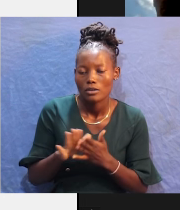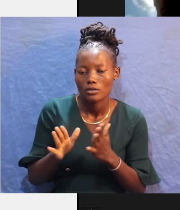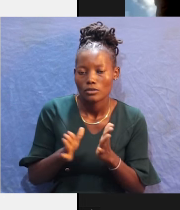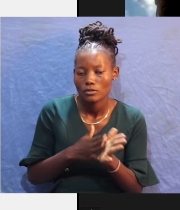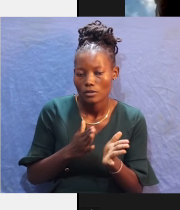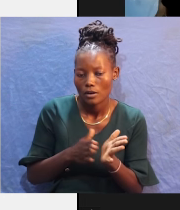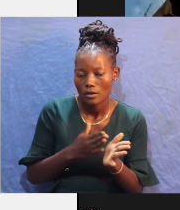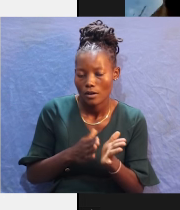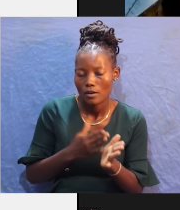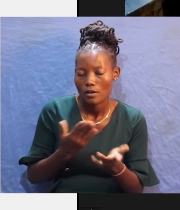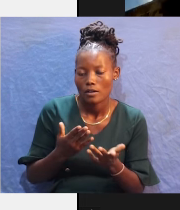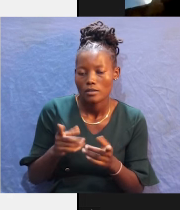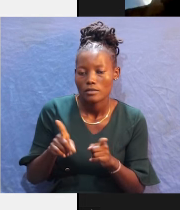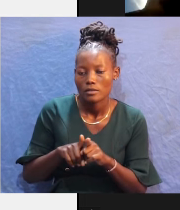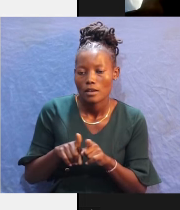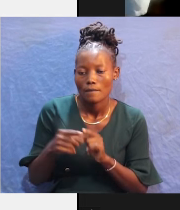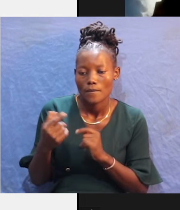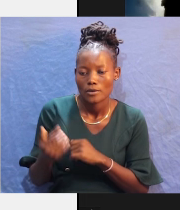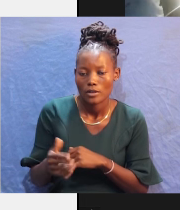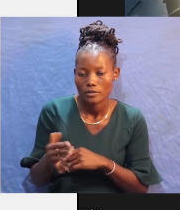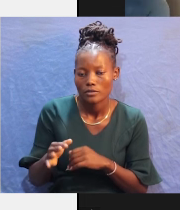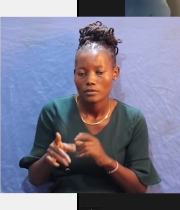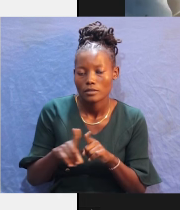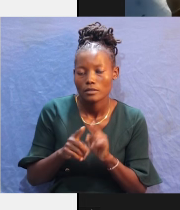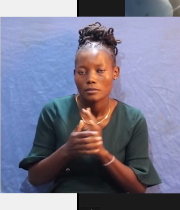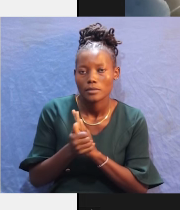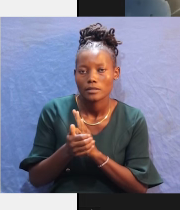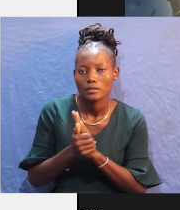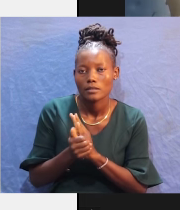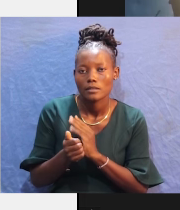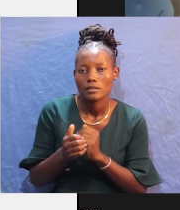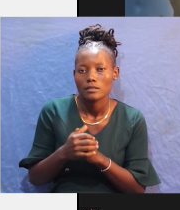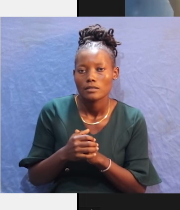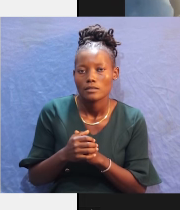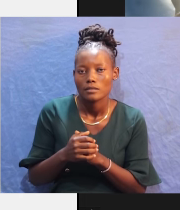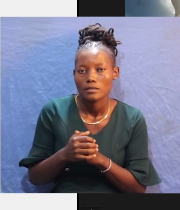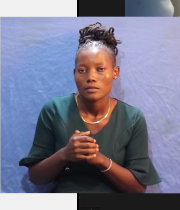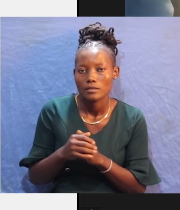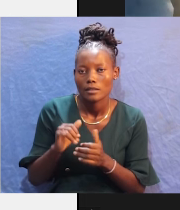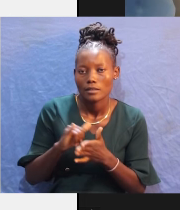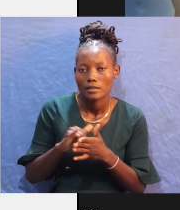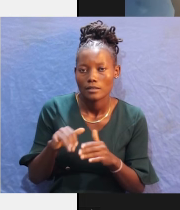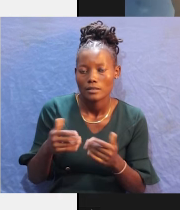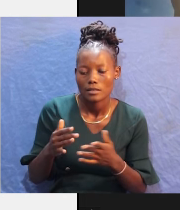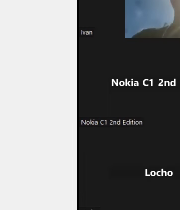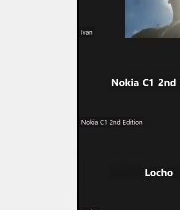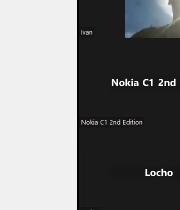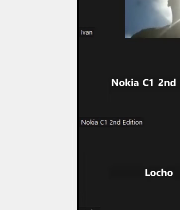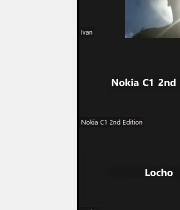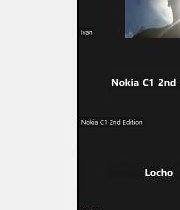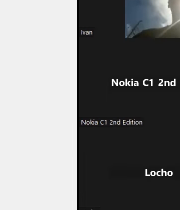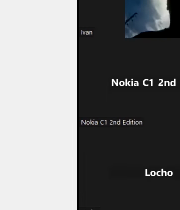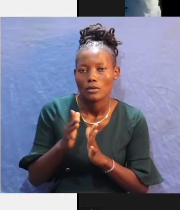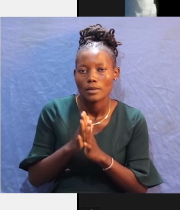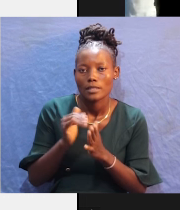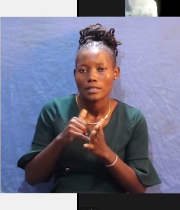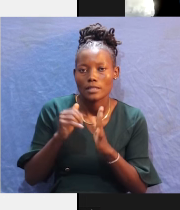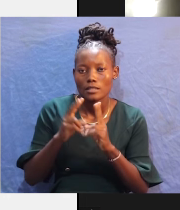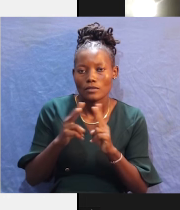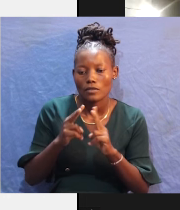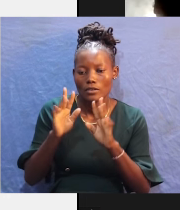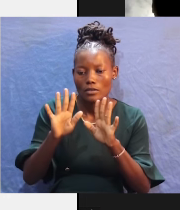So plus sport is when my first thing in mind is your personal and social development. So I need to know if